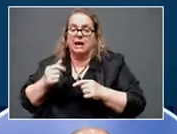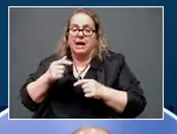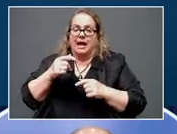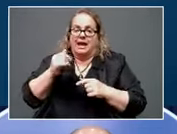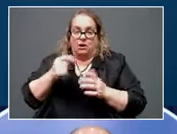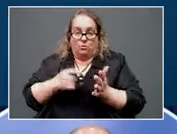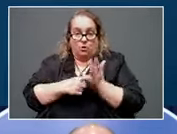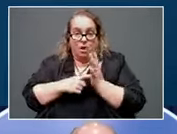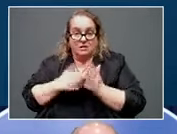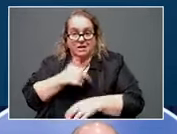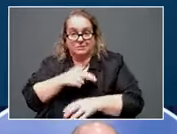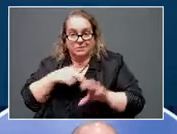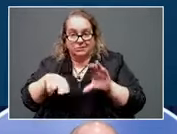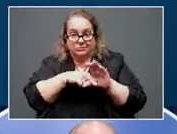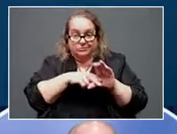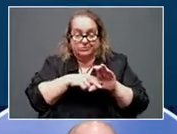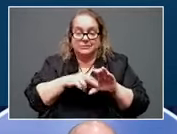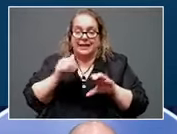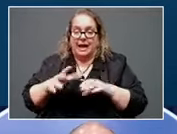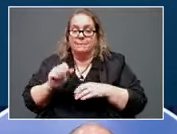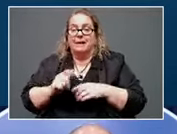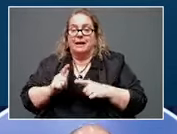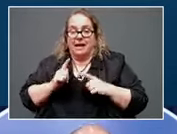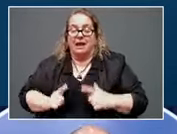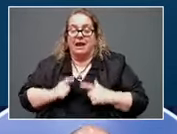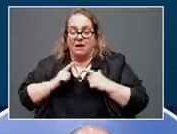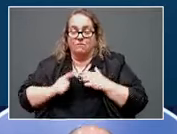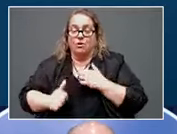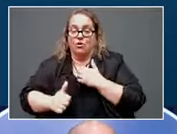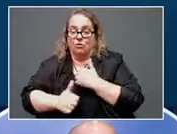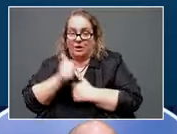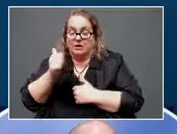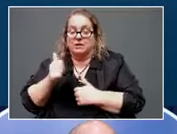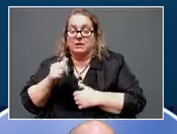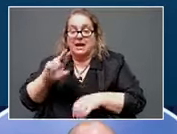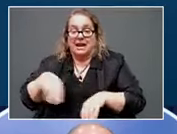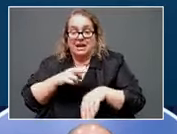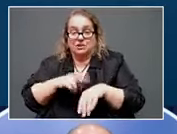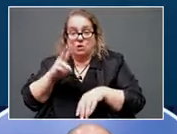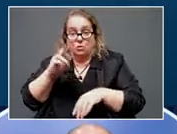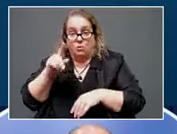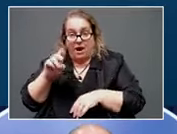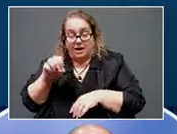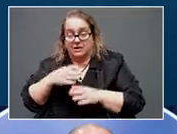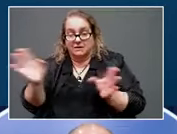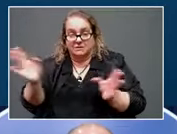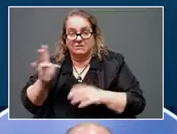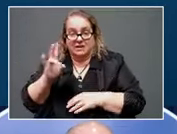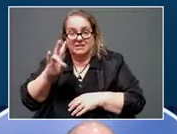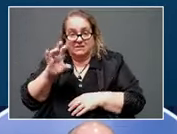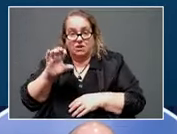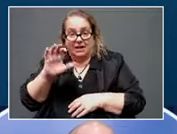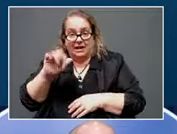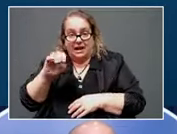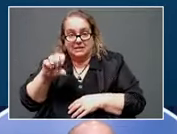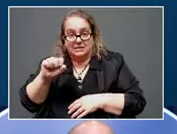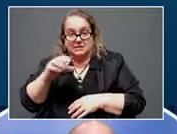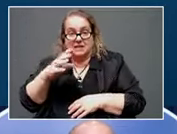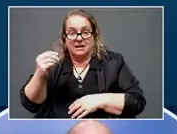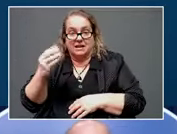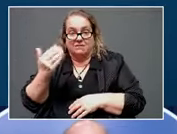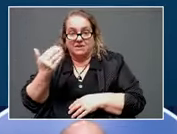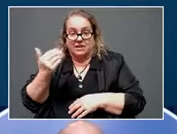are nationwide nearly 7,000 cases per the CDC and 59 deaths per the CDC. Now, the reason I share this